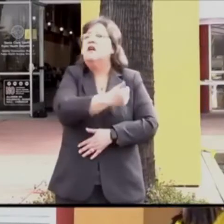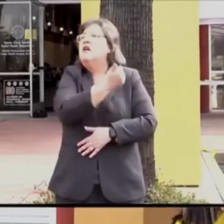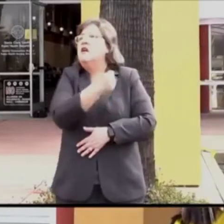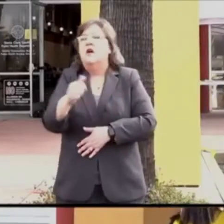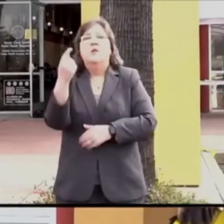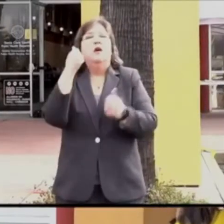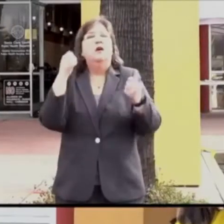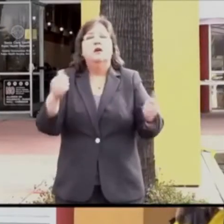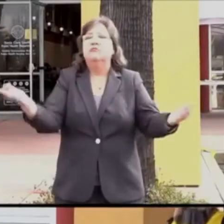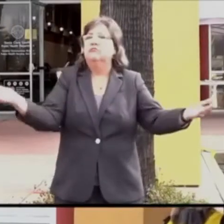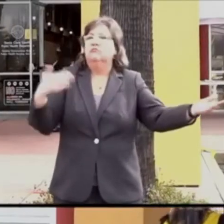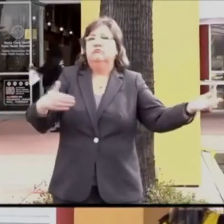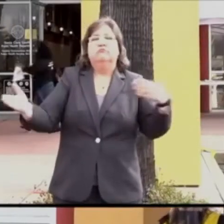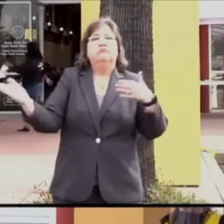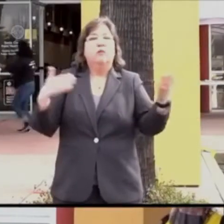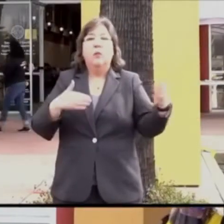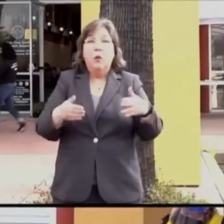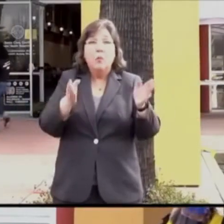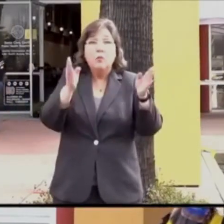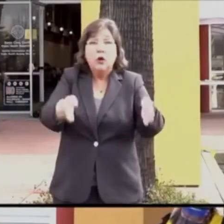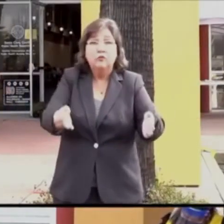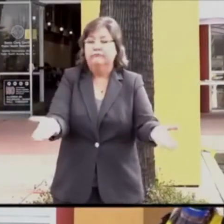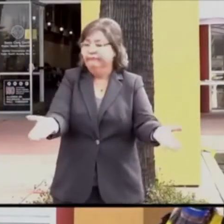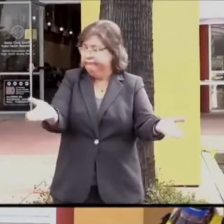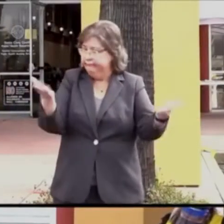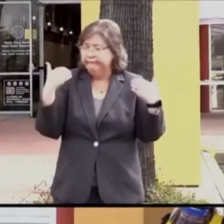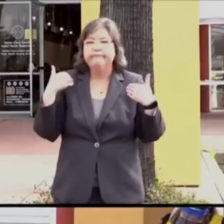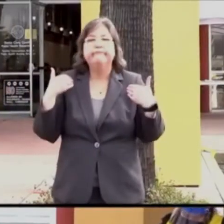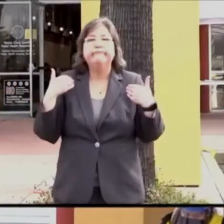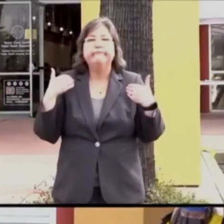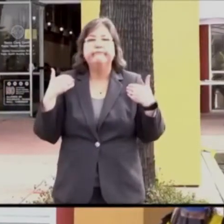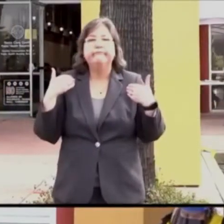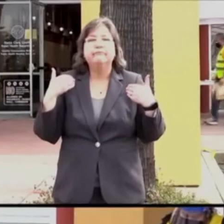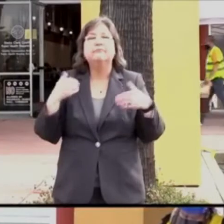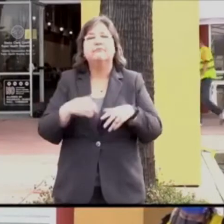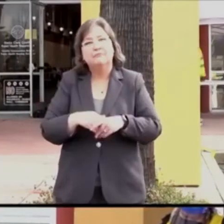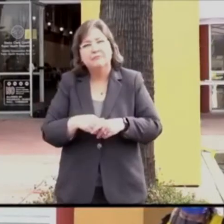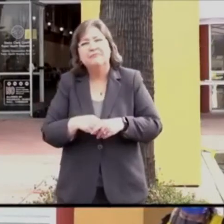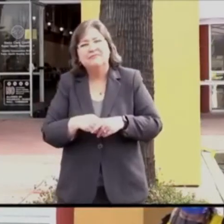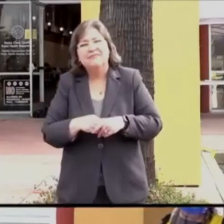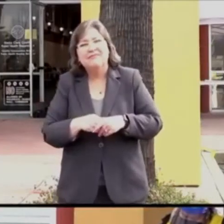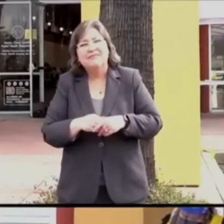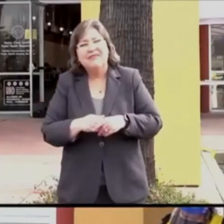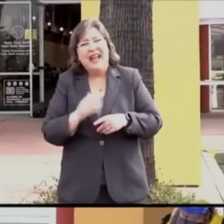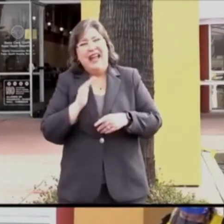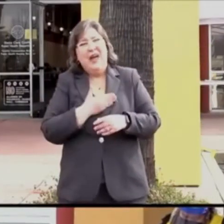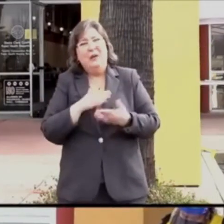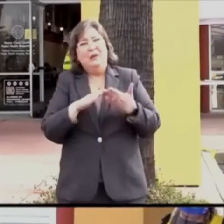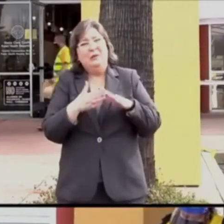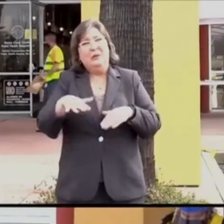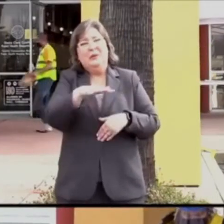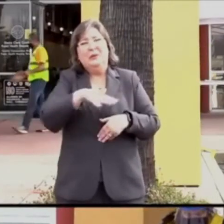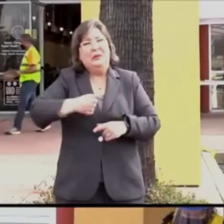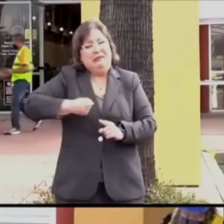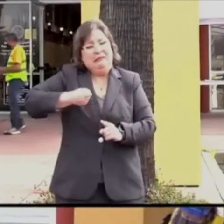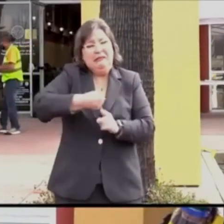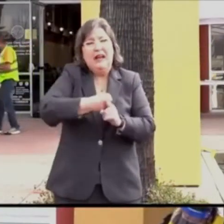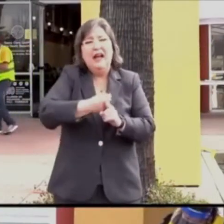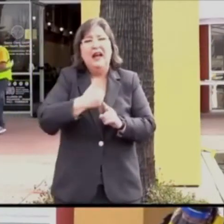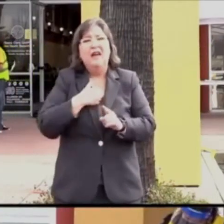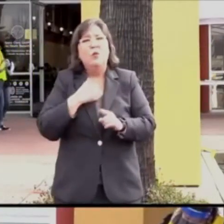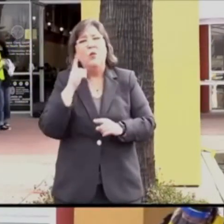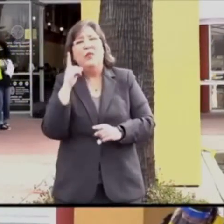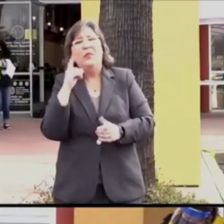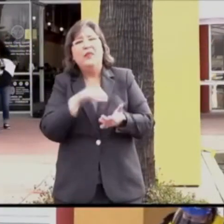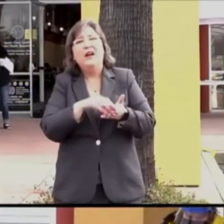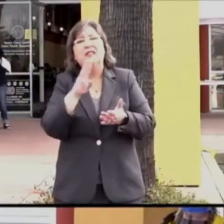for them to access vaccine. The virus has taken nearly 1,600 lives in our community. Vaccines are a critical tool